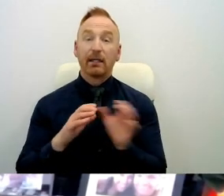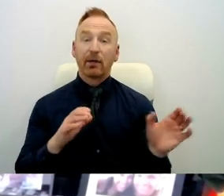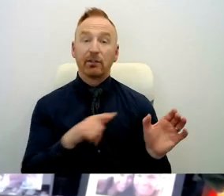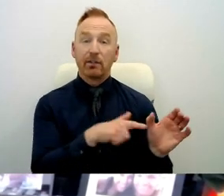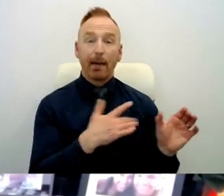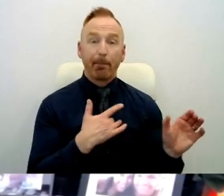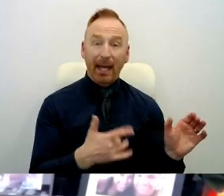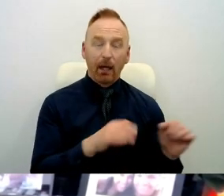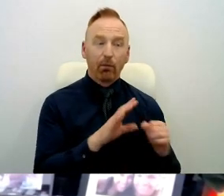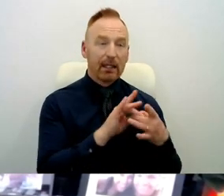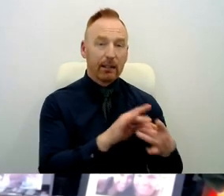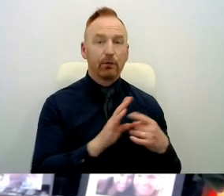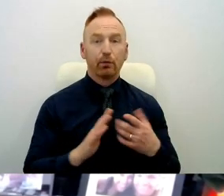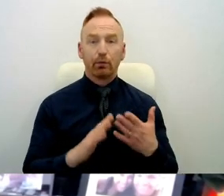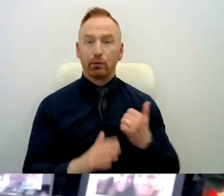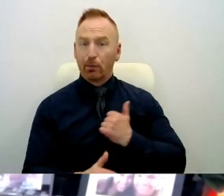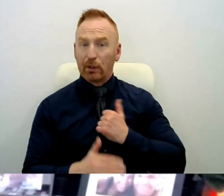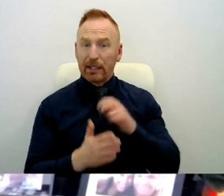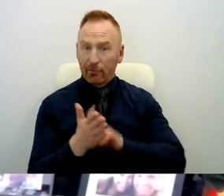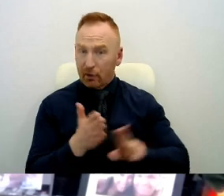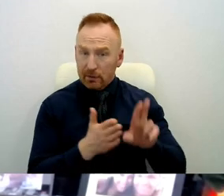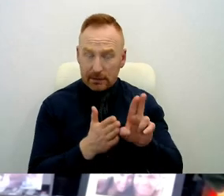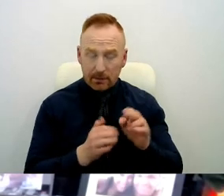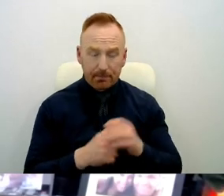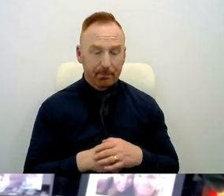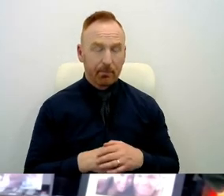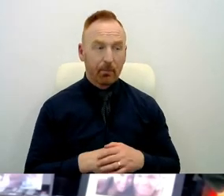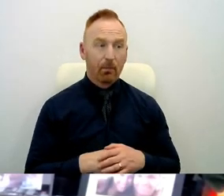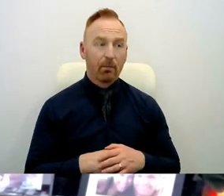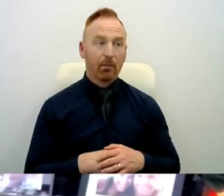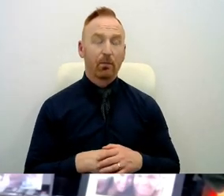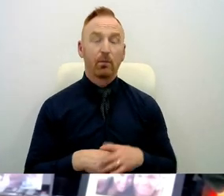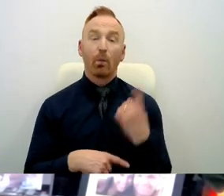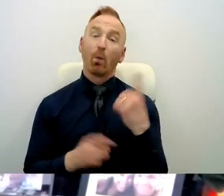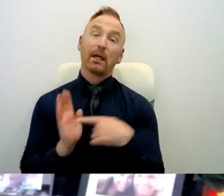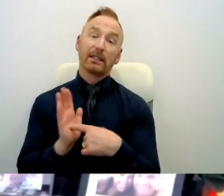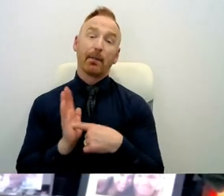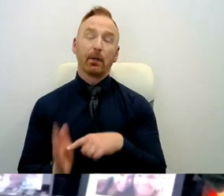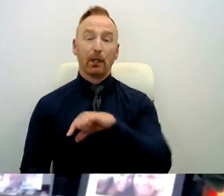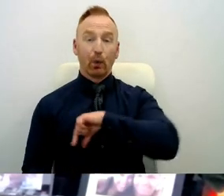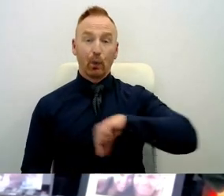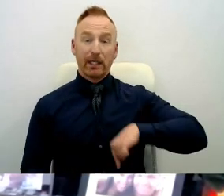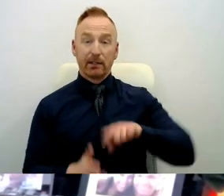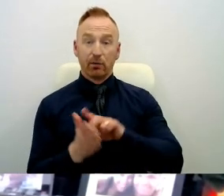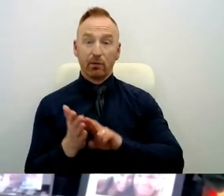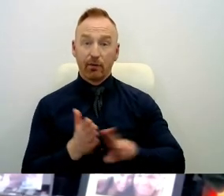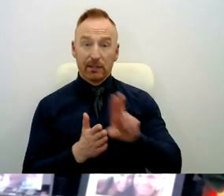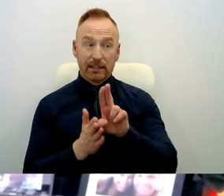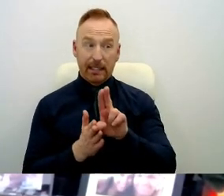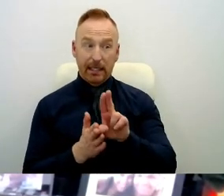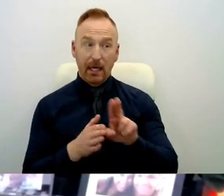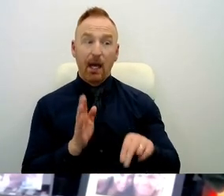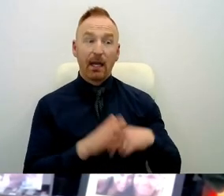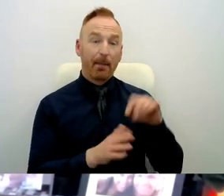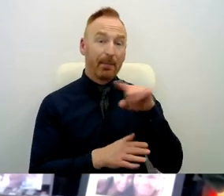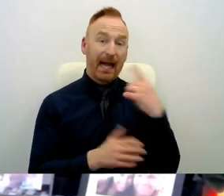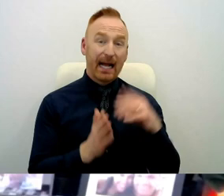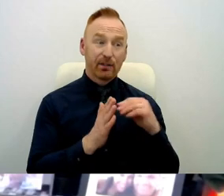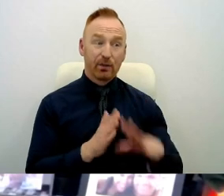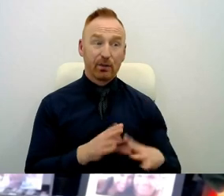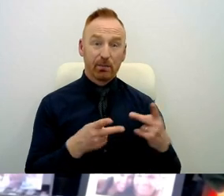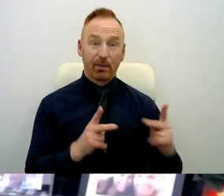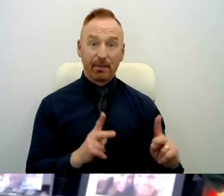Segregation was a common feature in Canadian universities. So, and just one example, Queen's University refused to admit Black students